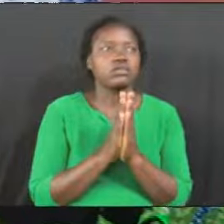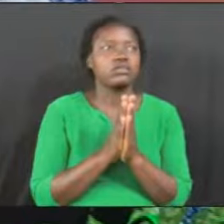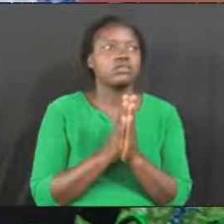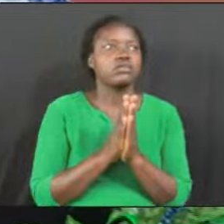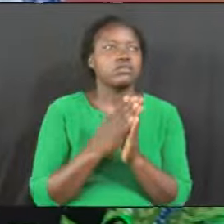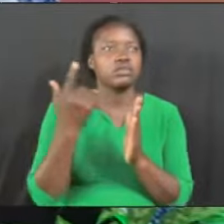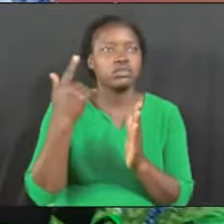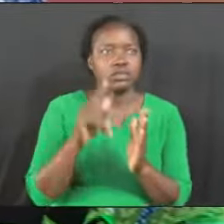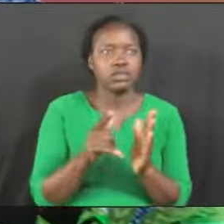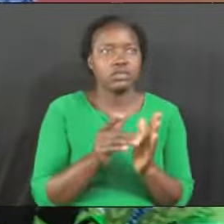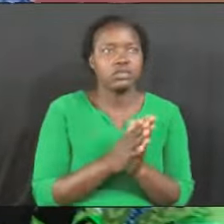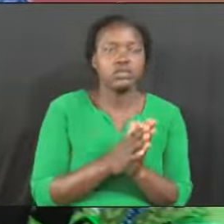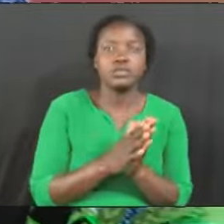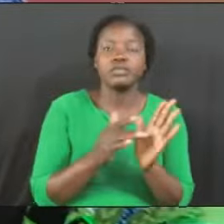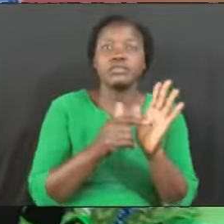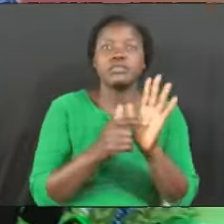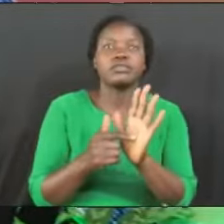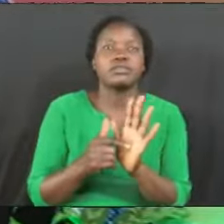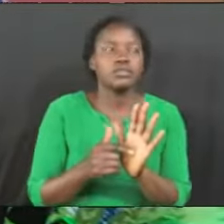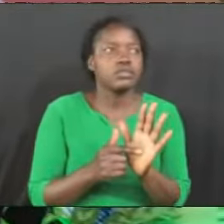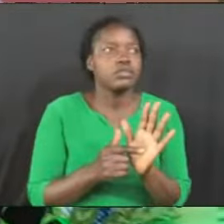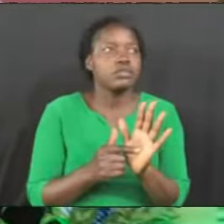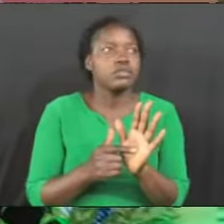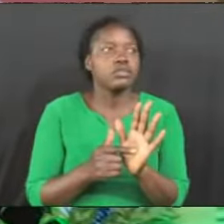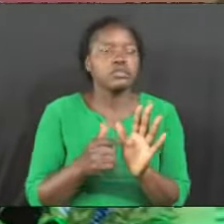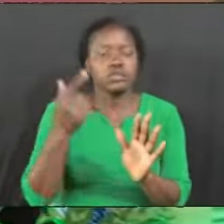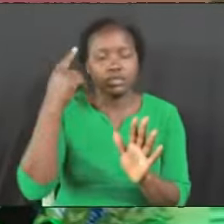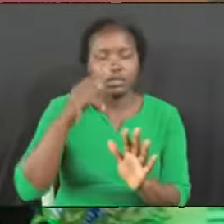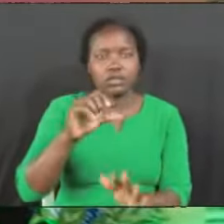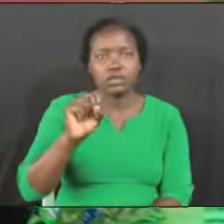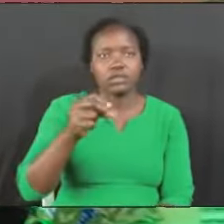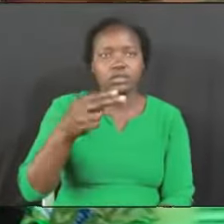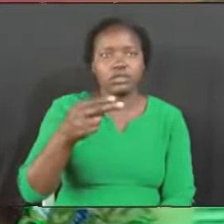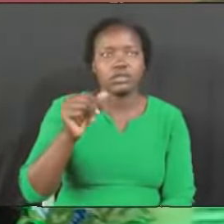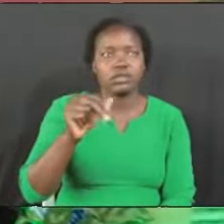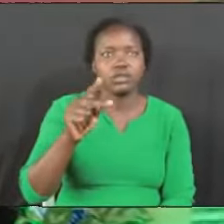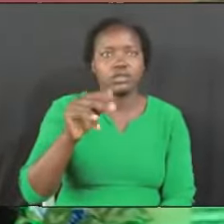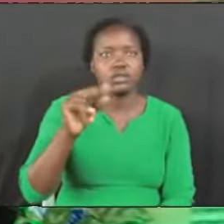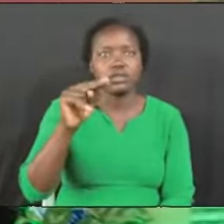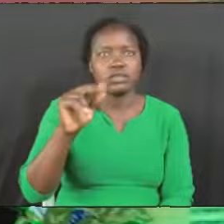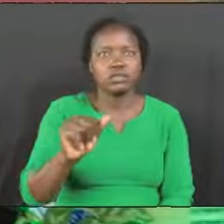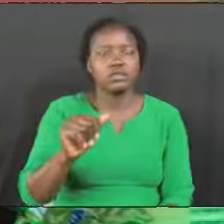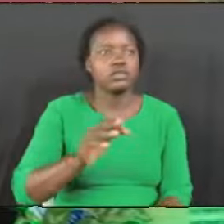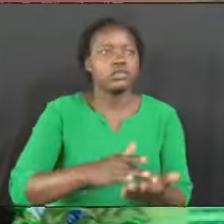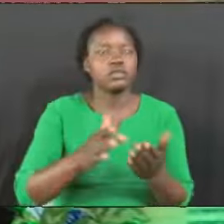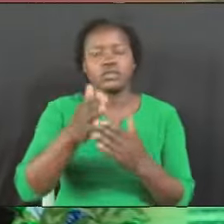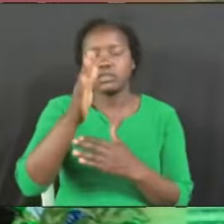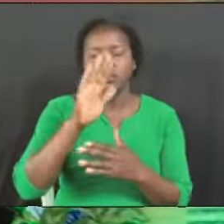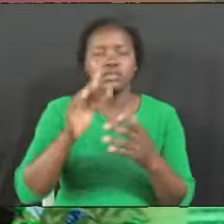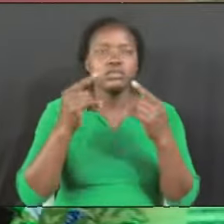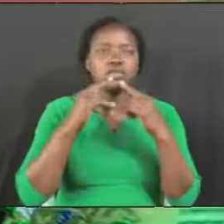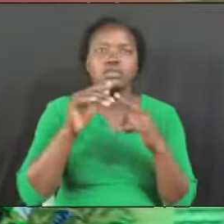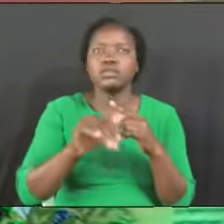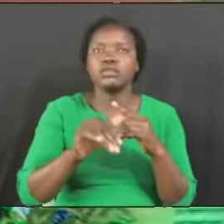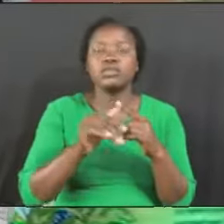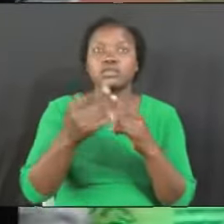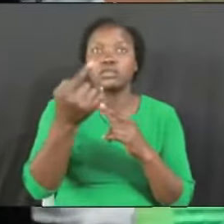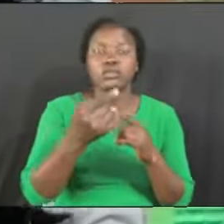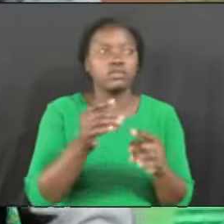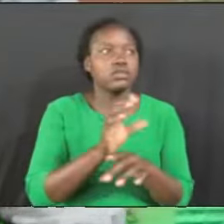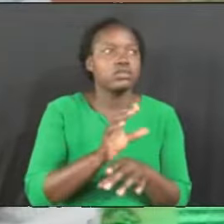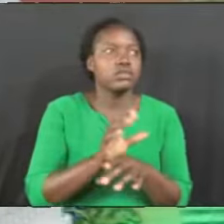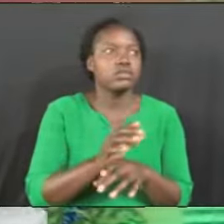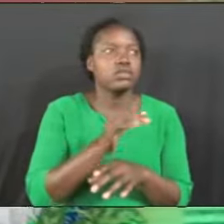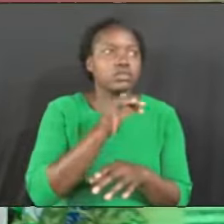the manifestation of the Shekinah glory of God. I declare that if you come to church and